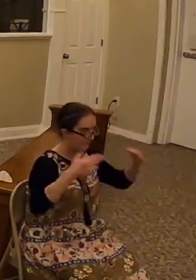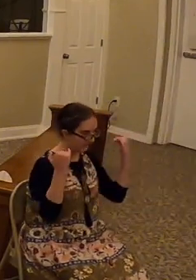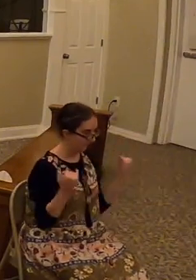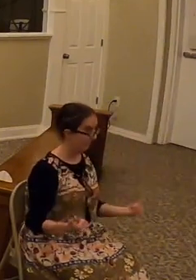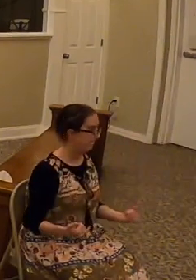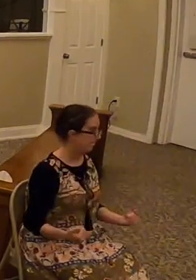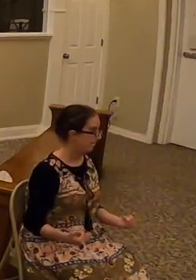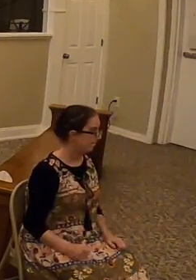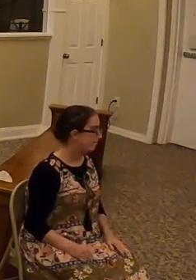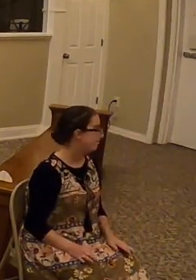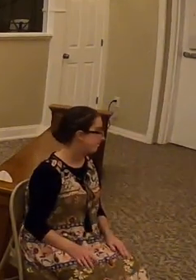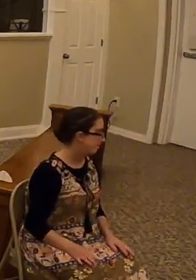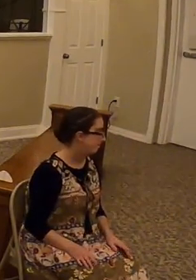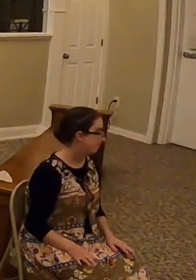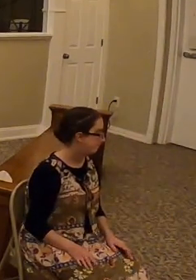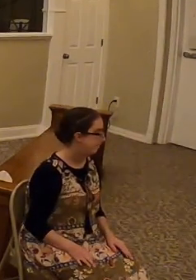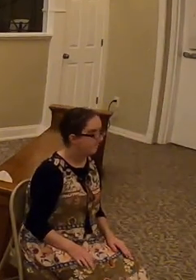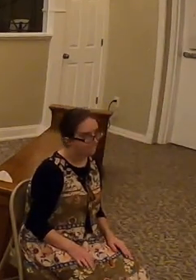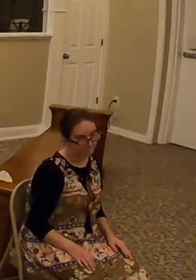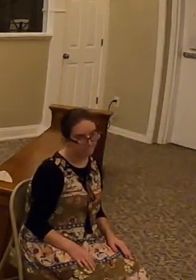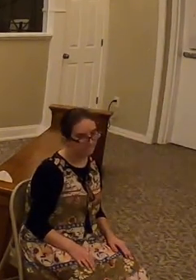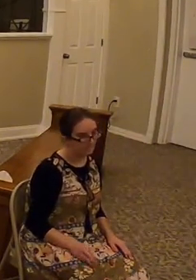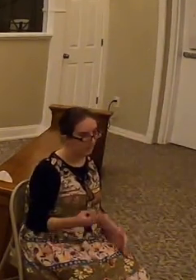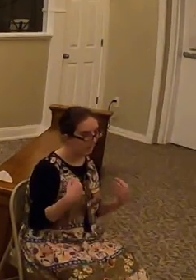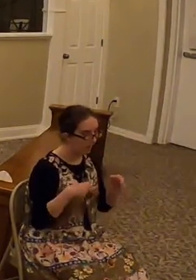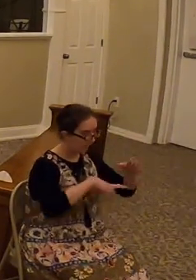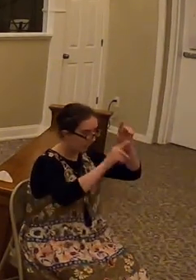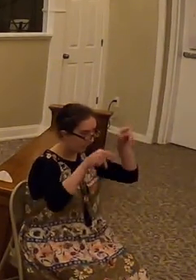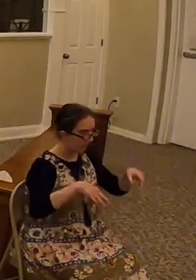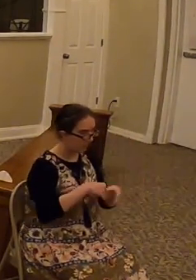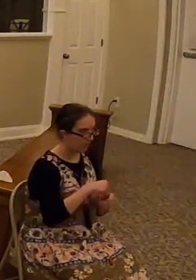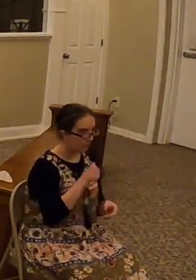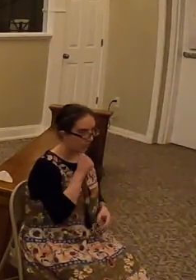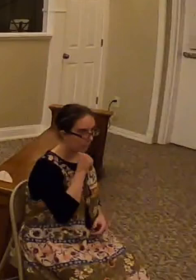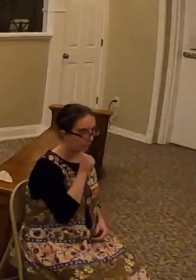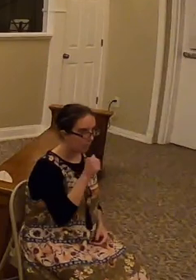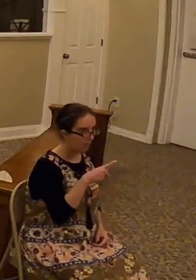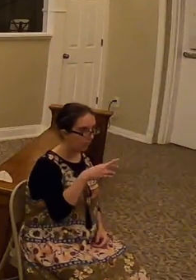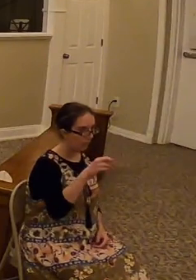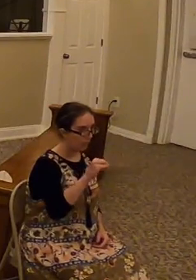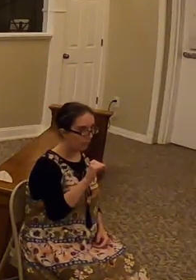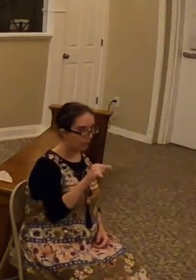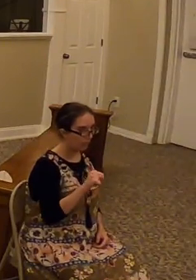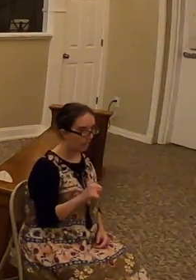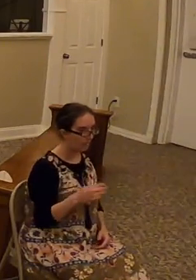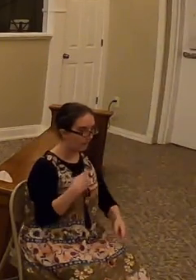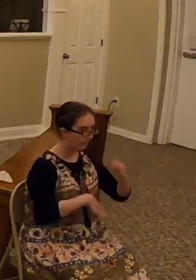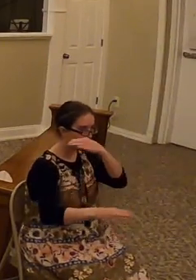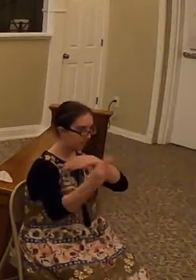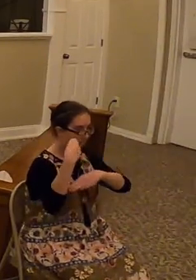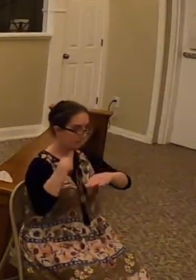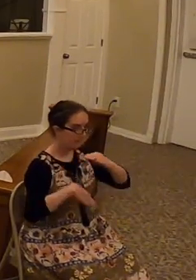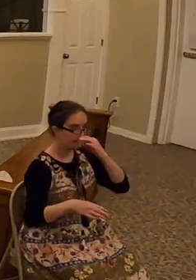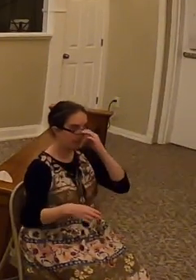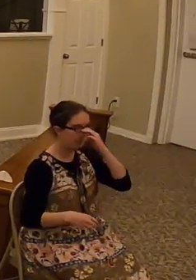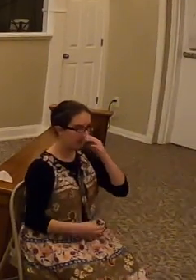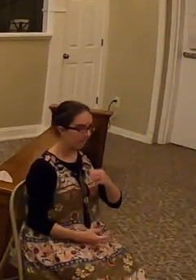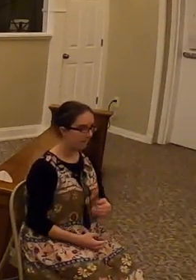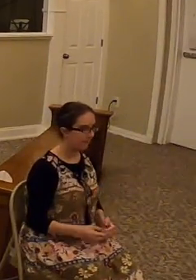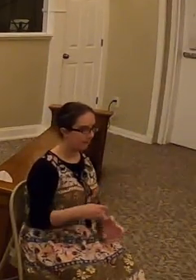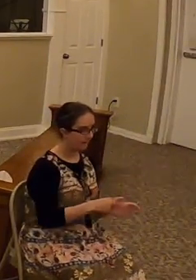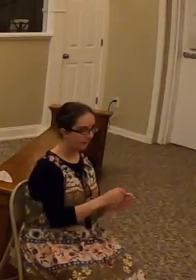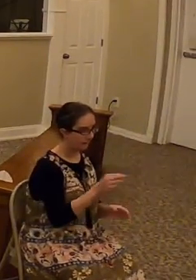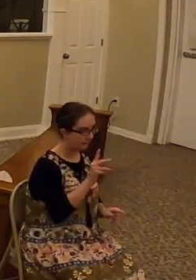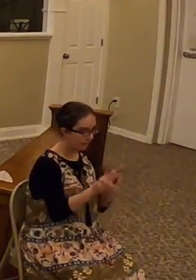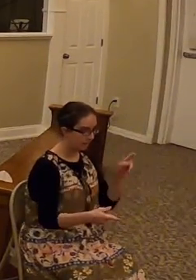nowadays, and you know, we've got prophets in a non-prophet generation. Anyway, that's all right. And